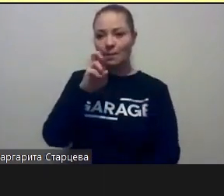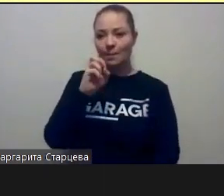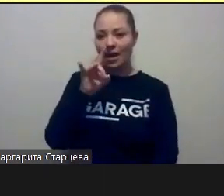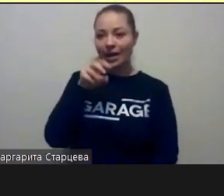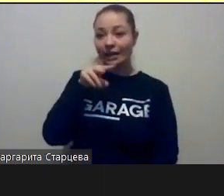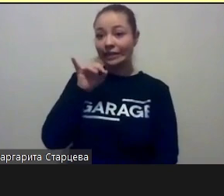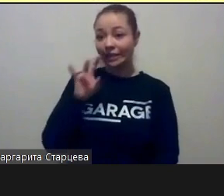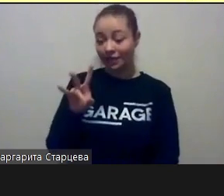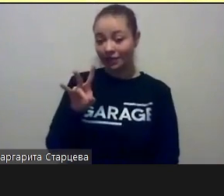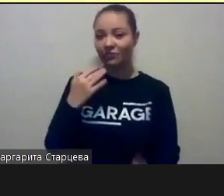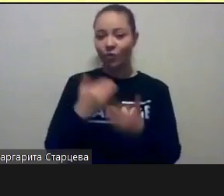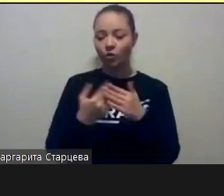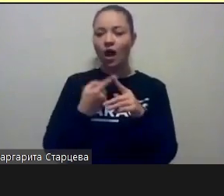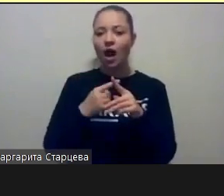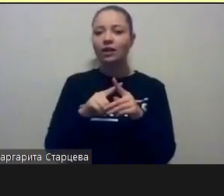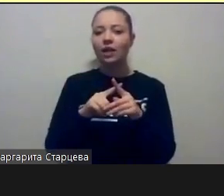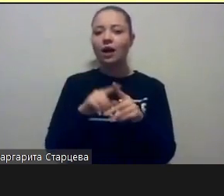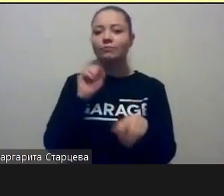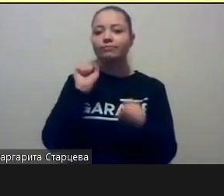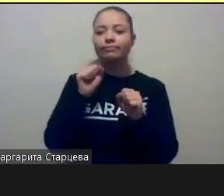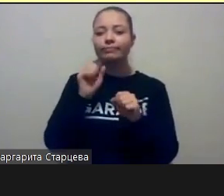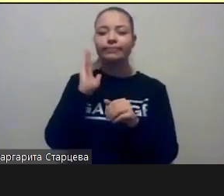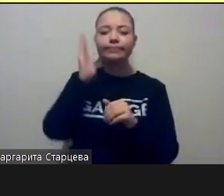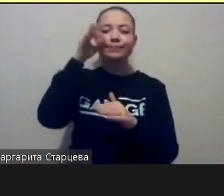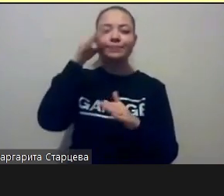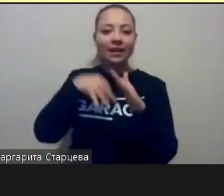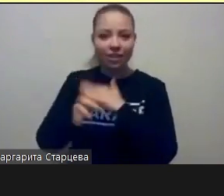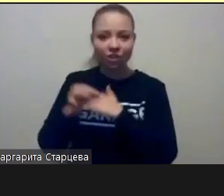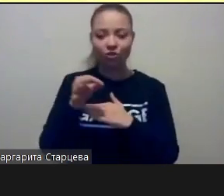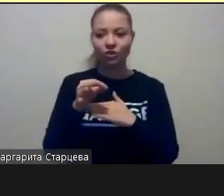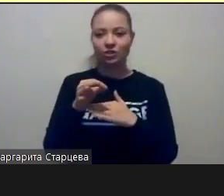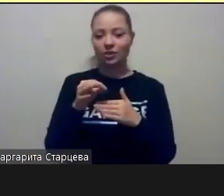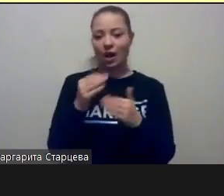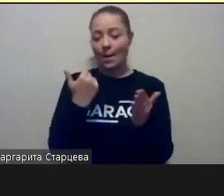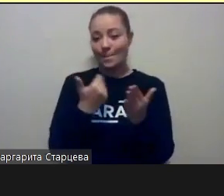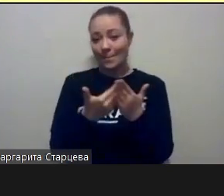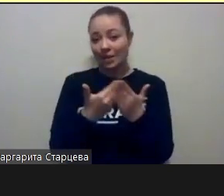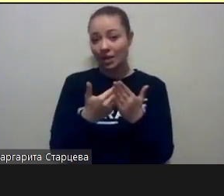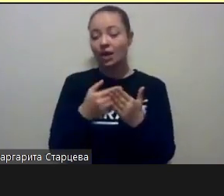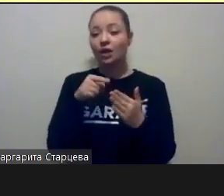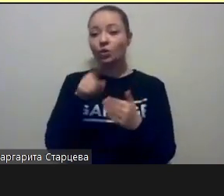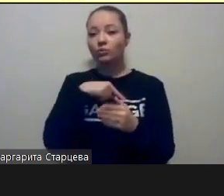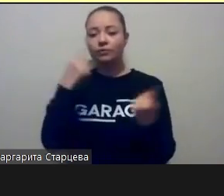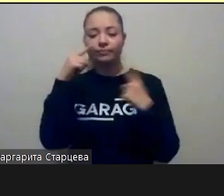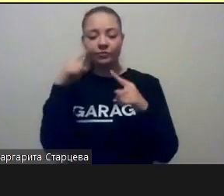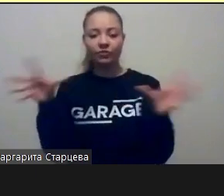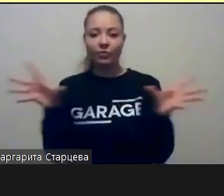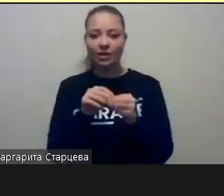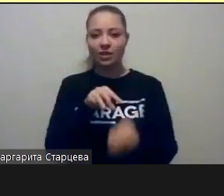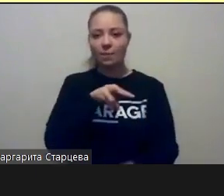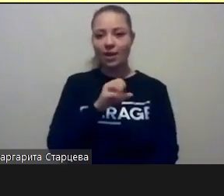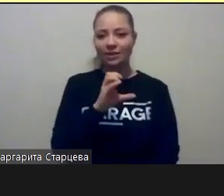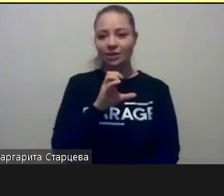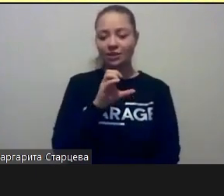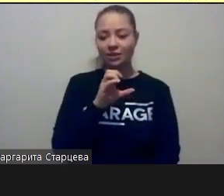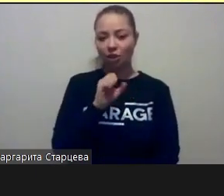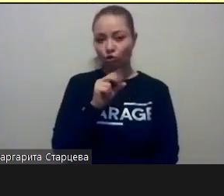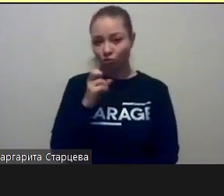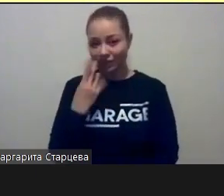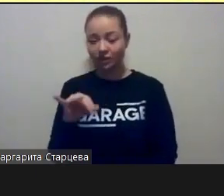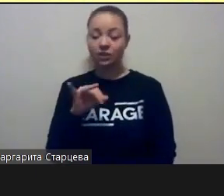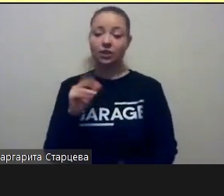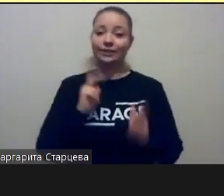MIT. What it does, it downloads a weather forecast from over 700